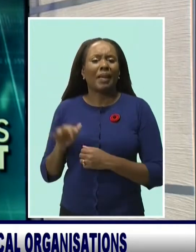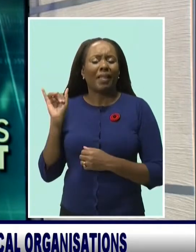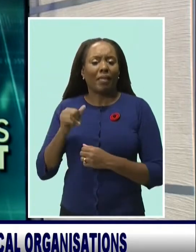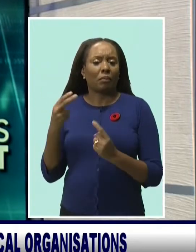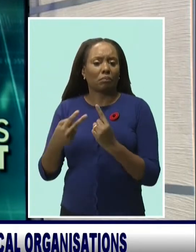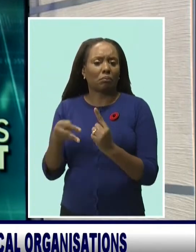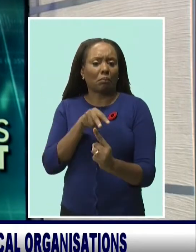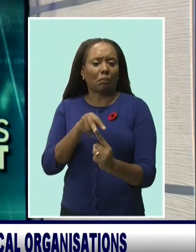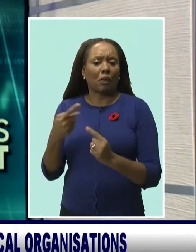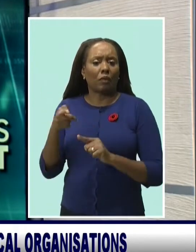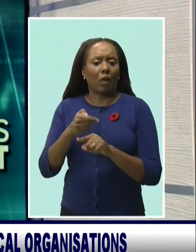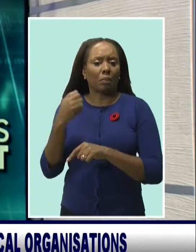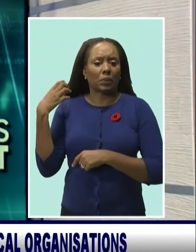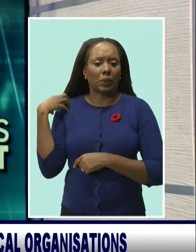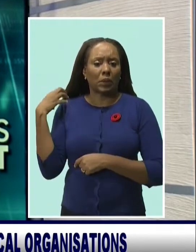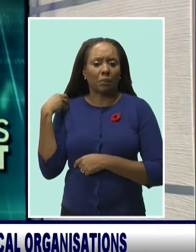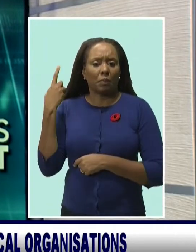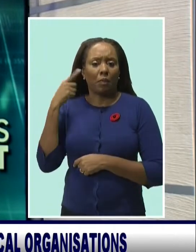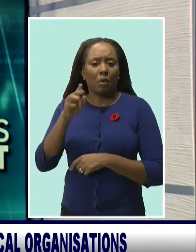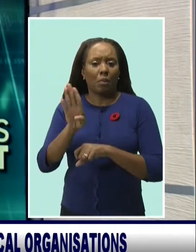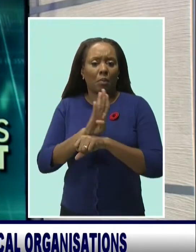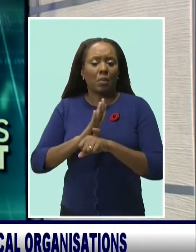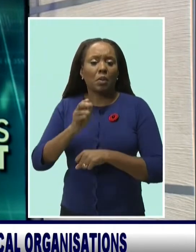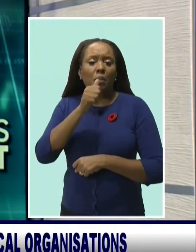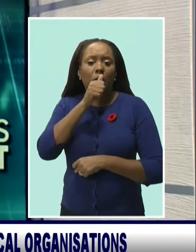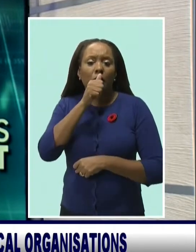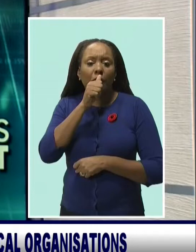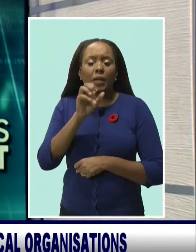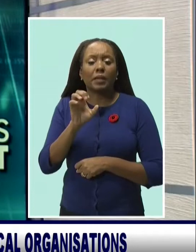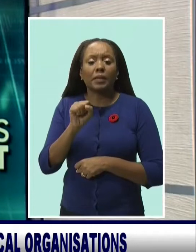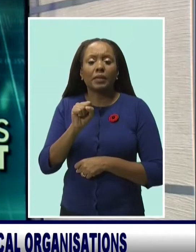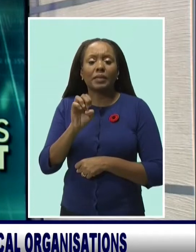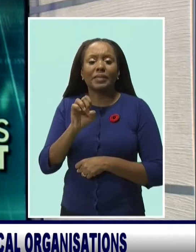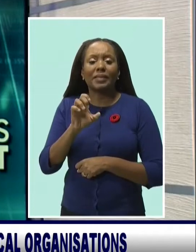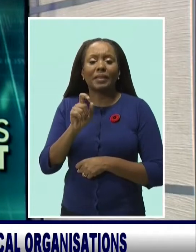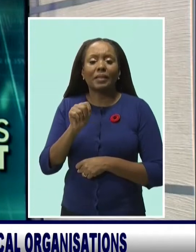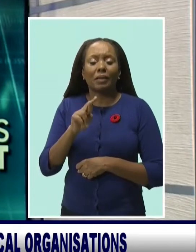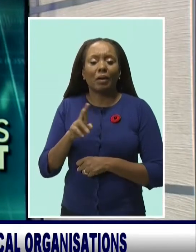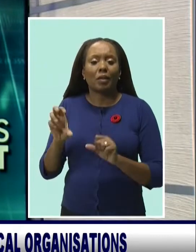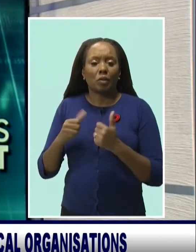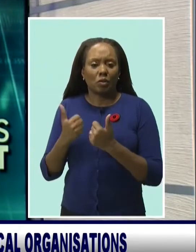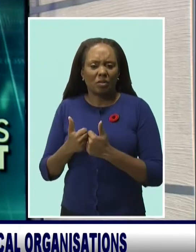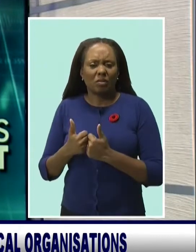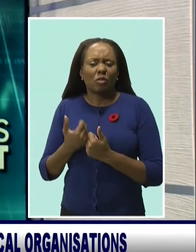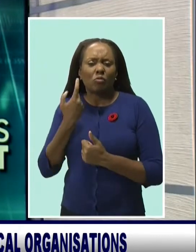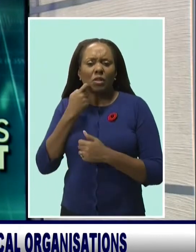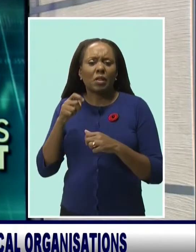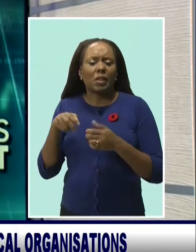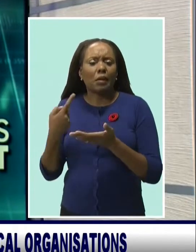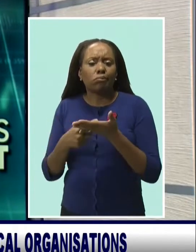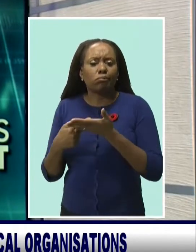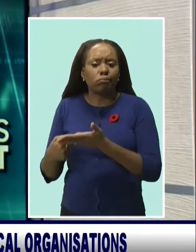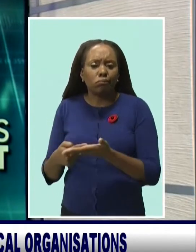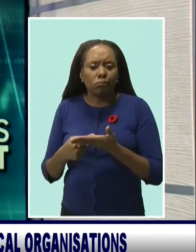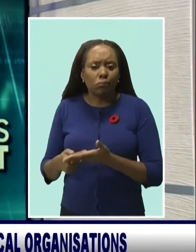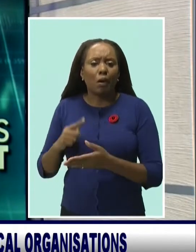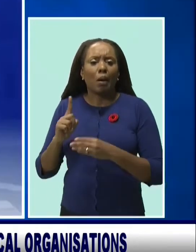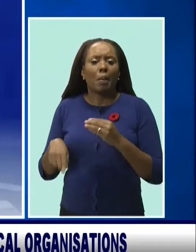Association, Ed Clark, as he addressed ICAB's ongoing panel discussion entitled Accountability in a Time of